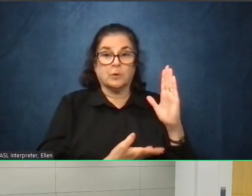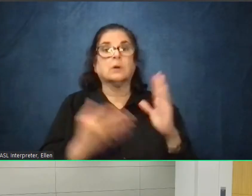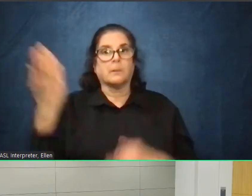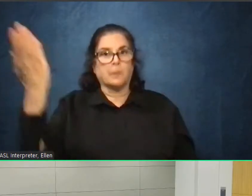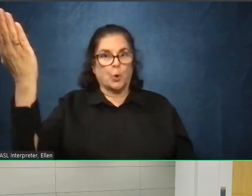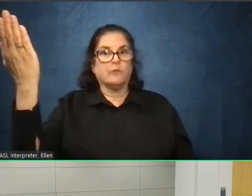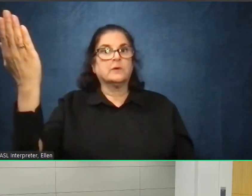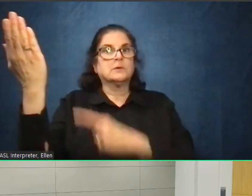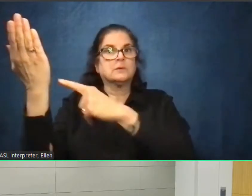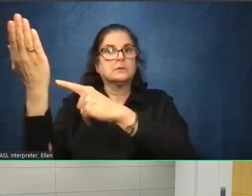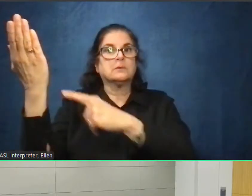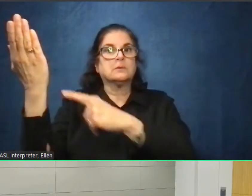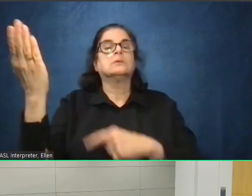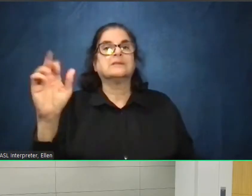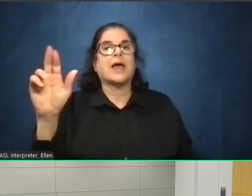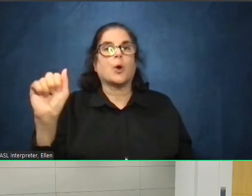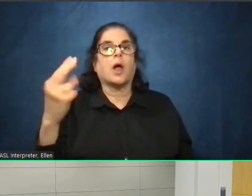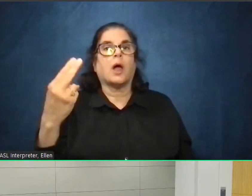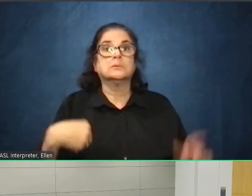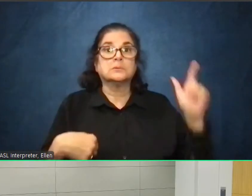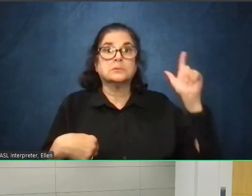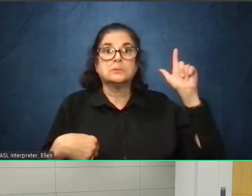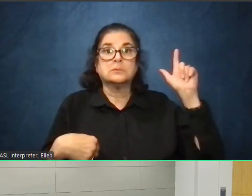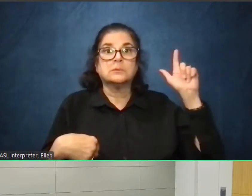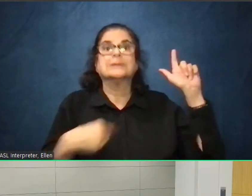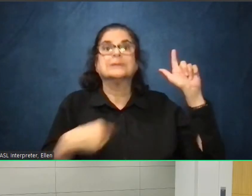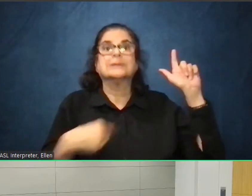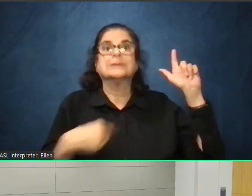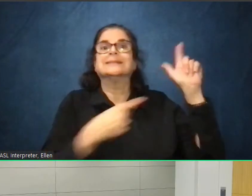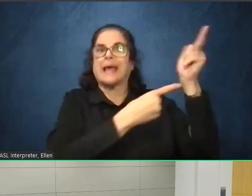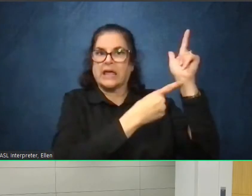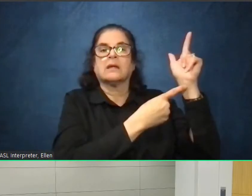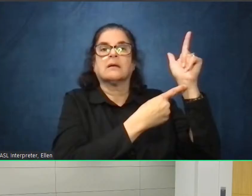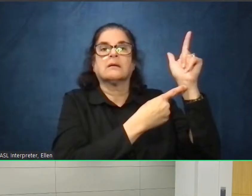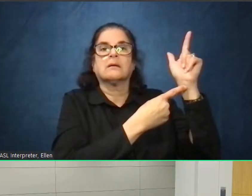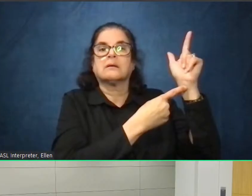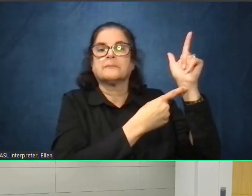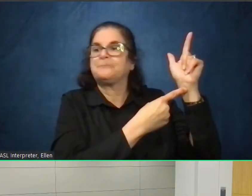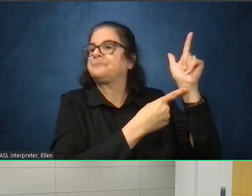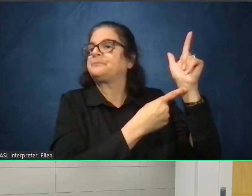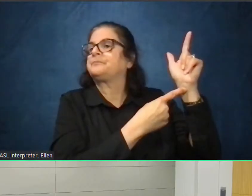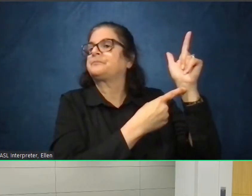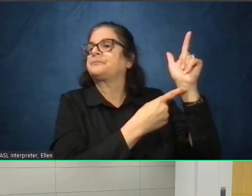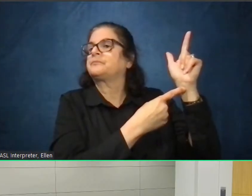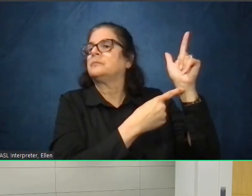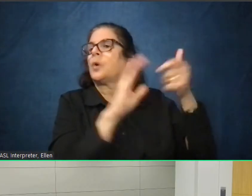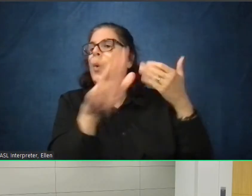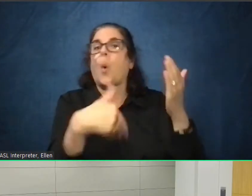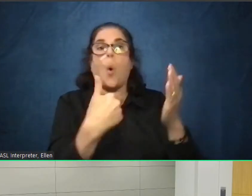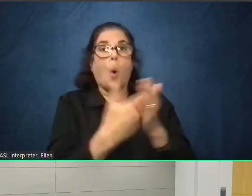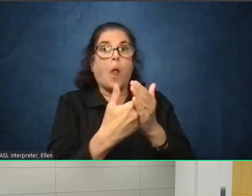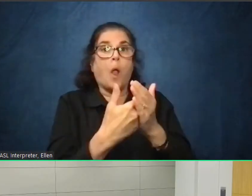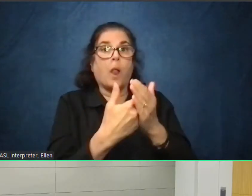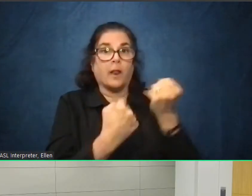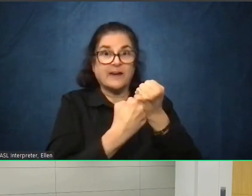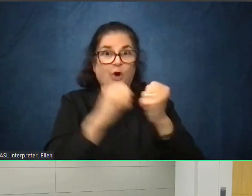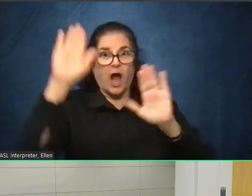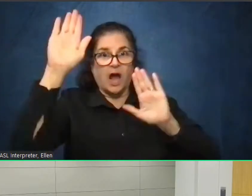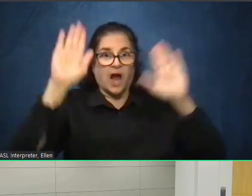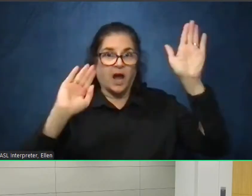second? Second. Diva seconded. All votes in favor? Yeah. Aye. Opposed?